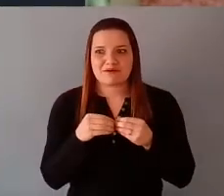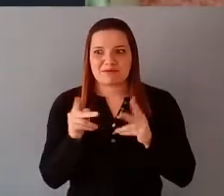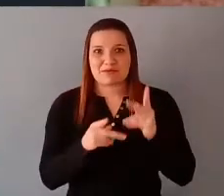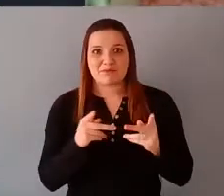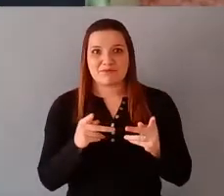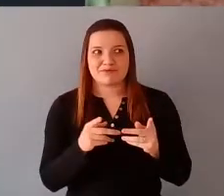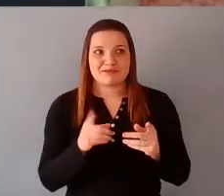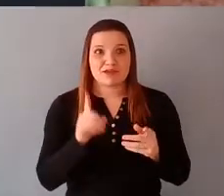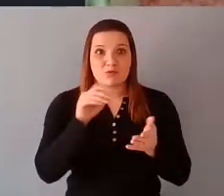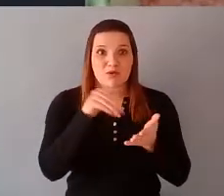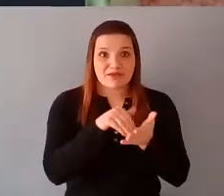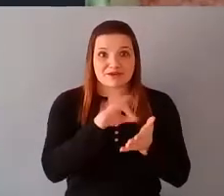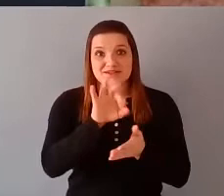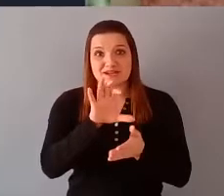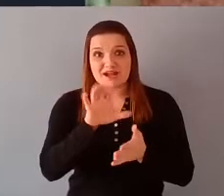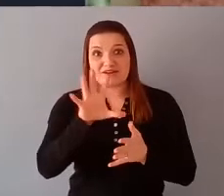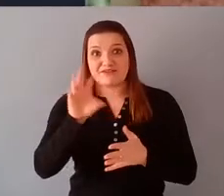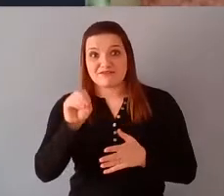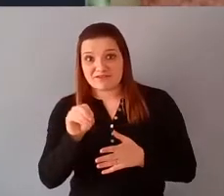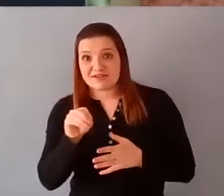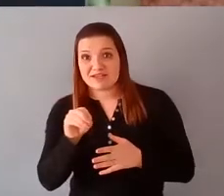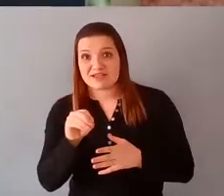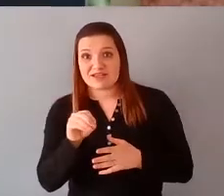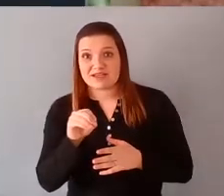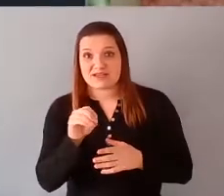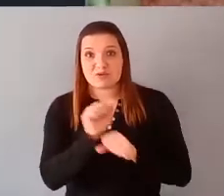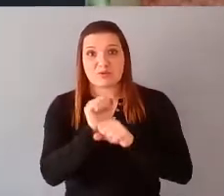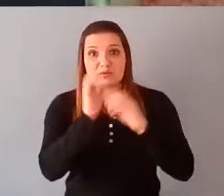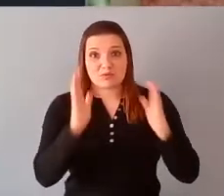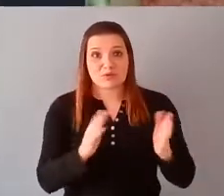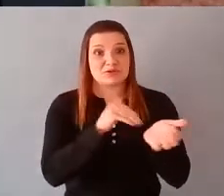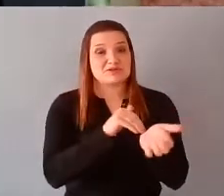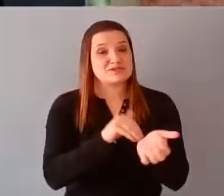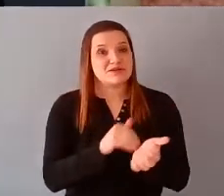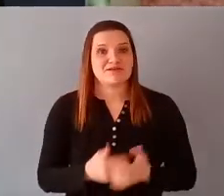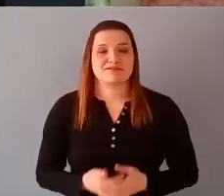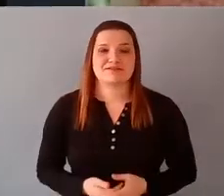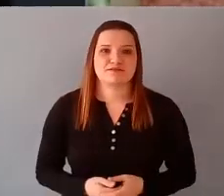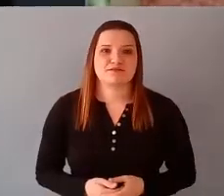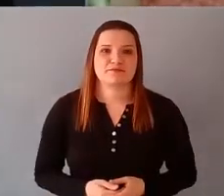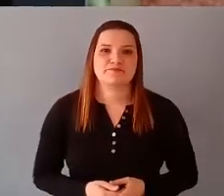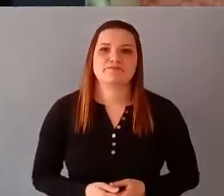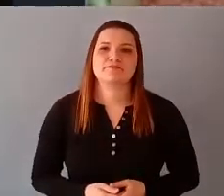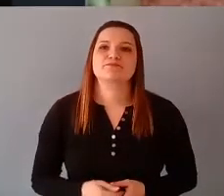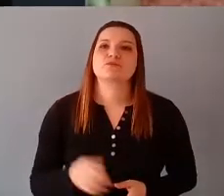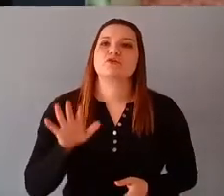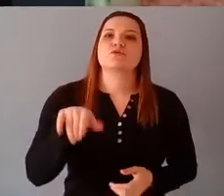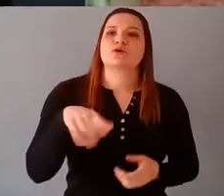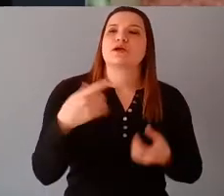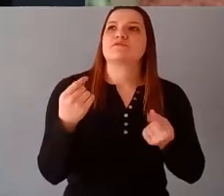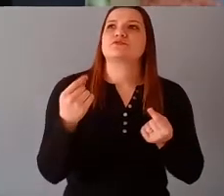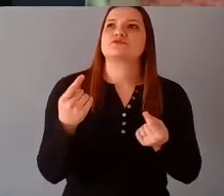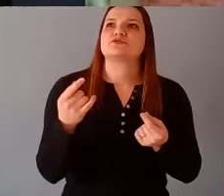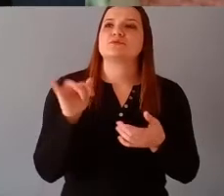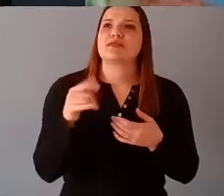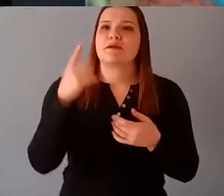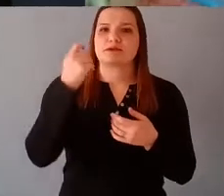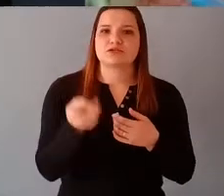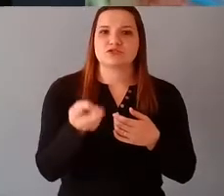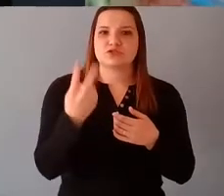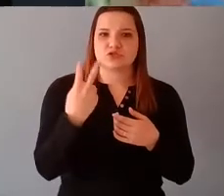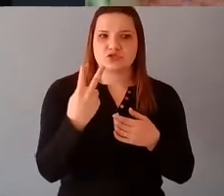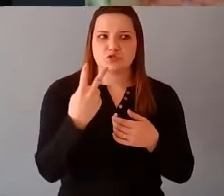than 1,950 employees and doctors. So what you would have to do on that, though, since it's